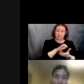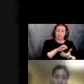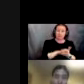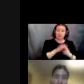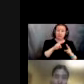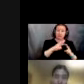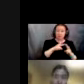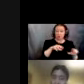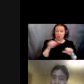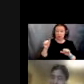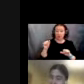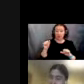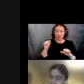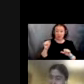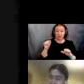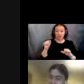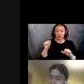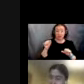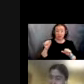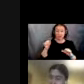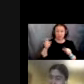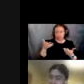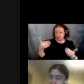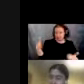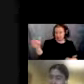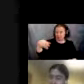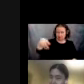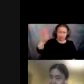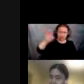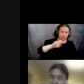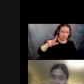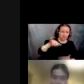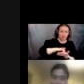was allowed to go back to New York. And